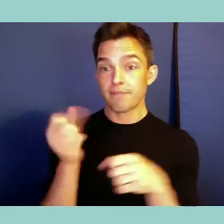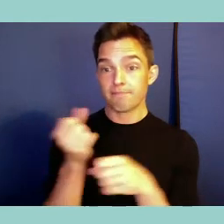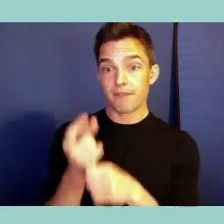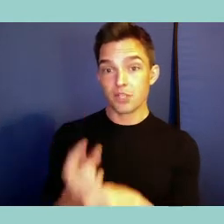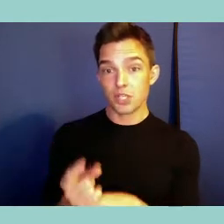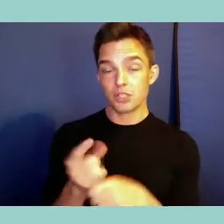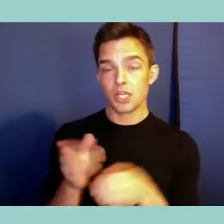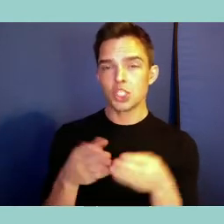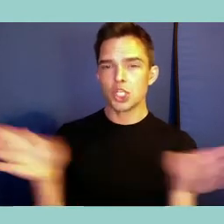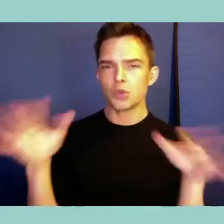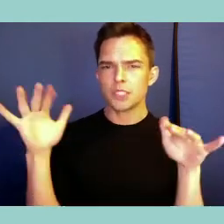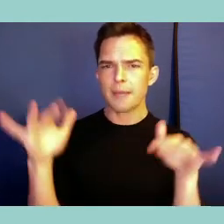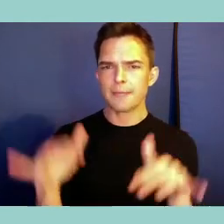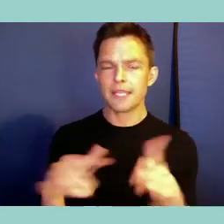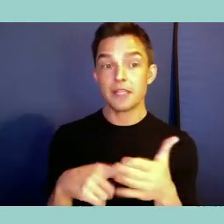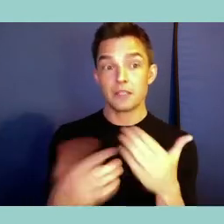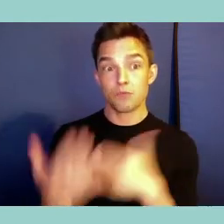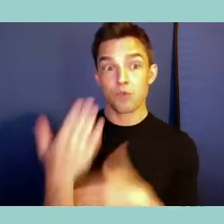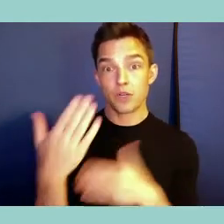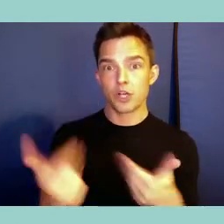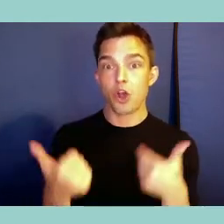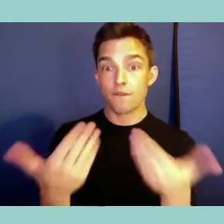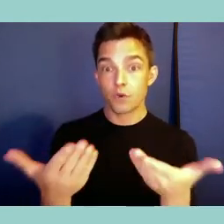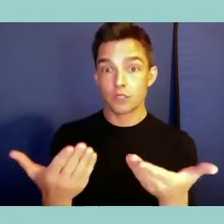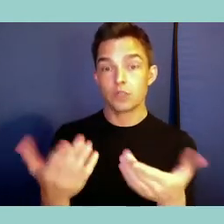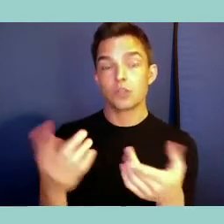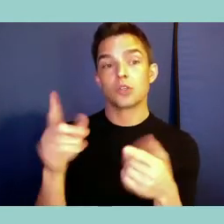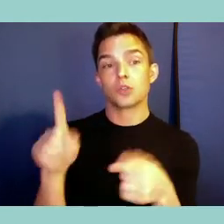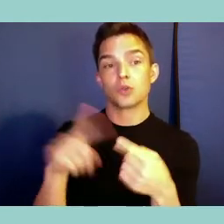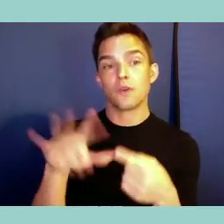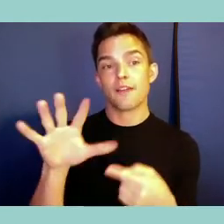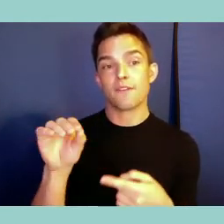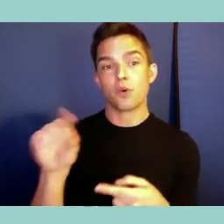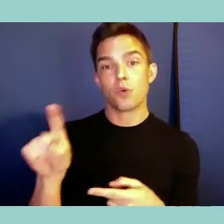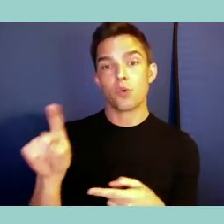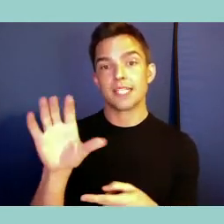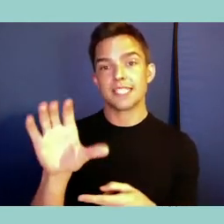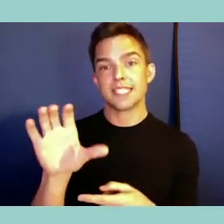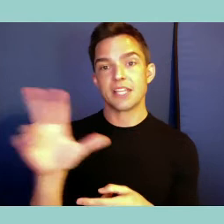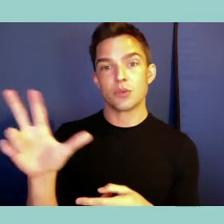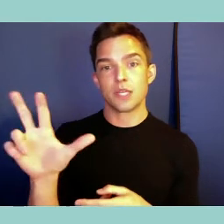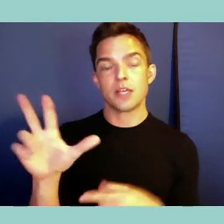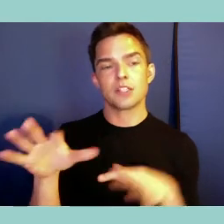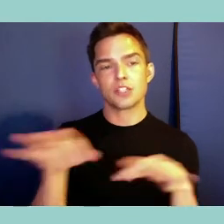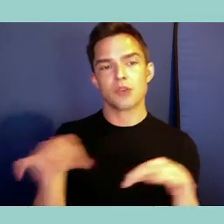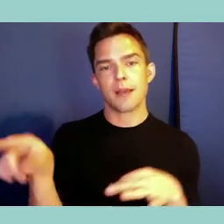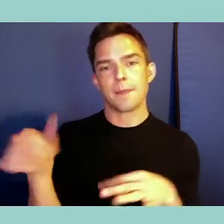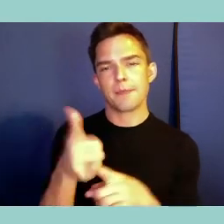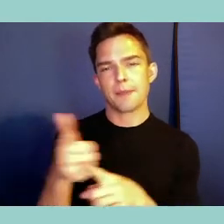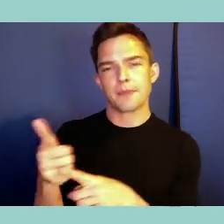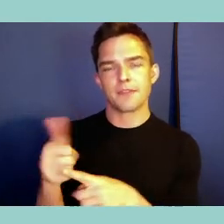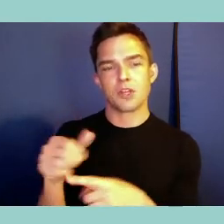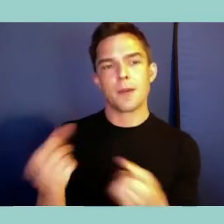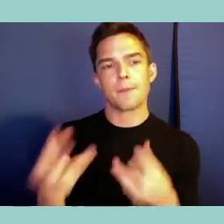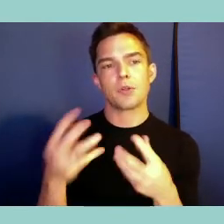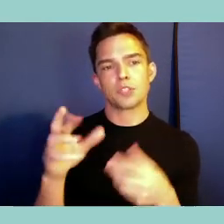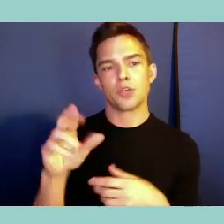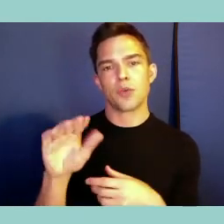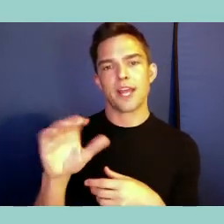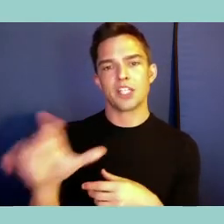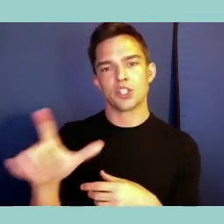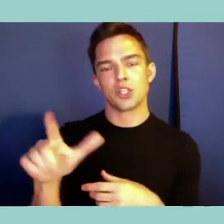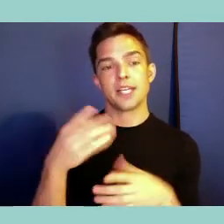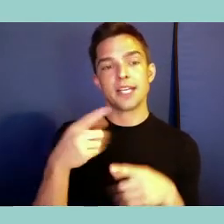As we do every year at General Assembly, this morning's offering will go to a 501c3 that describes themselves as